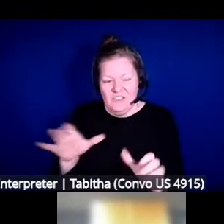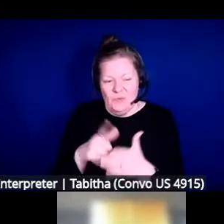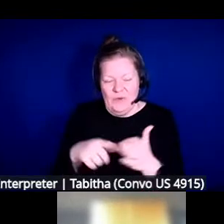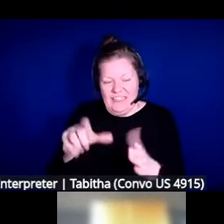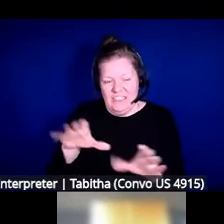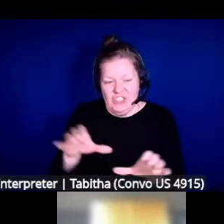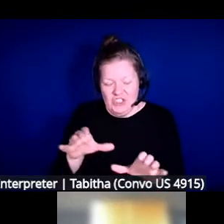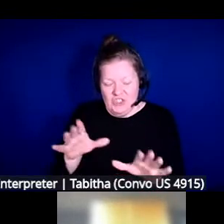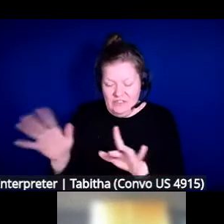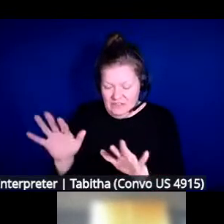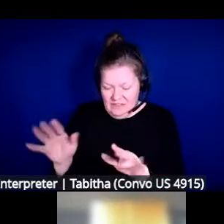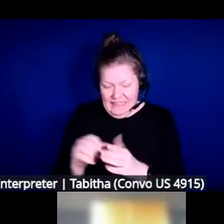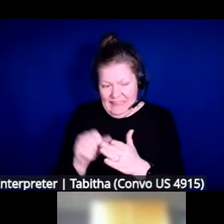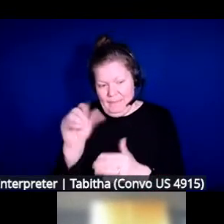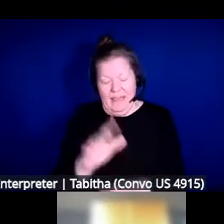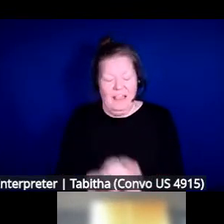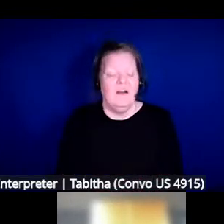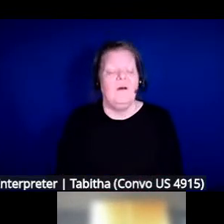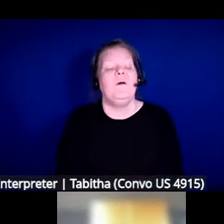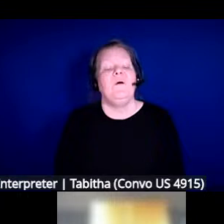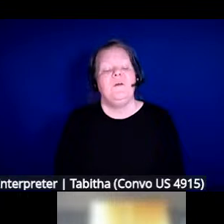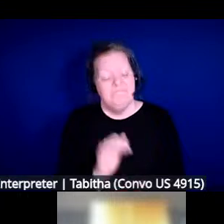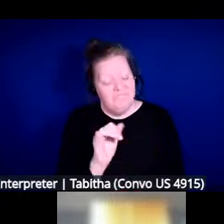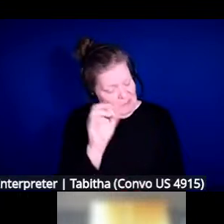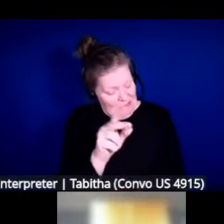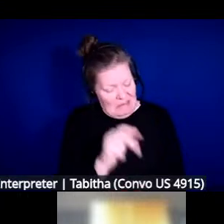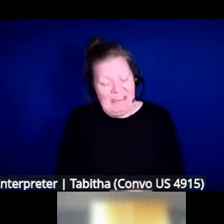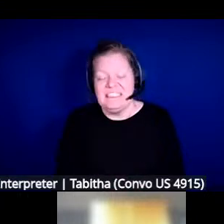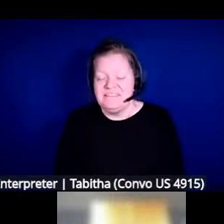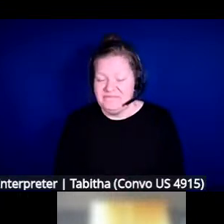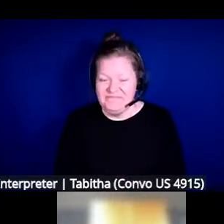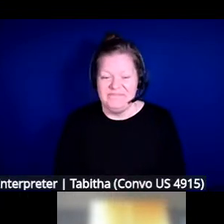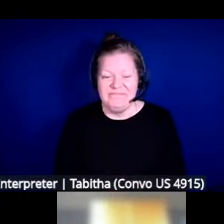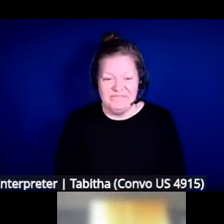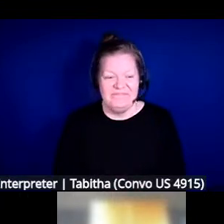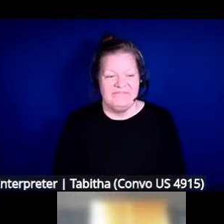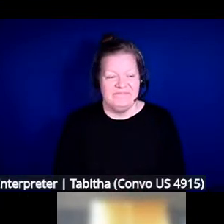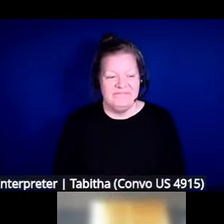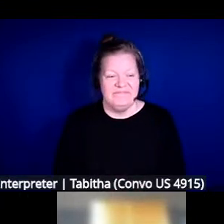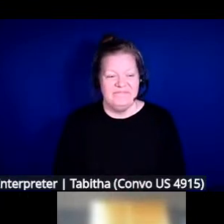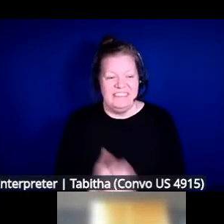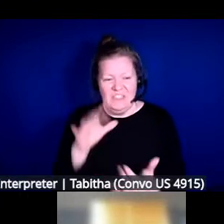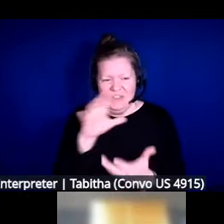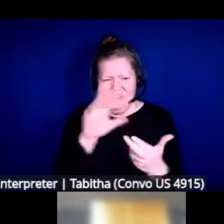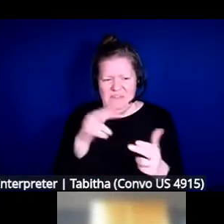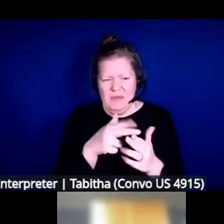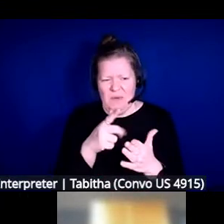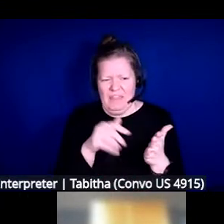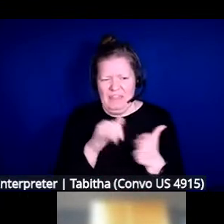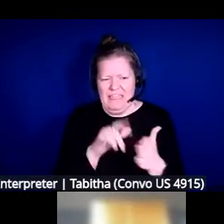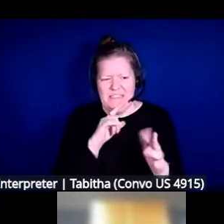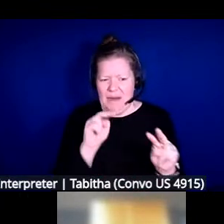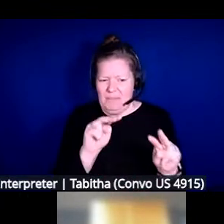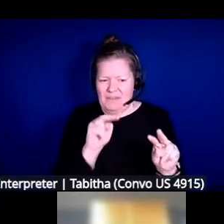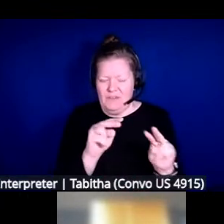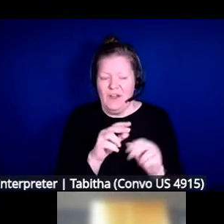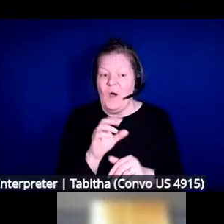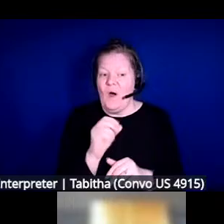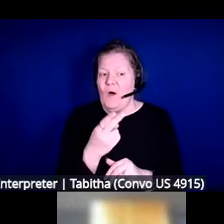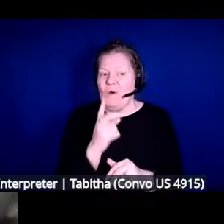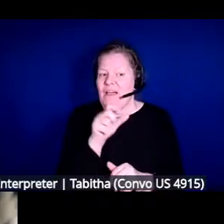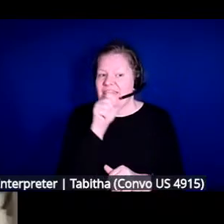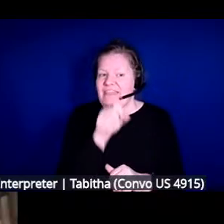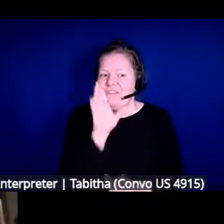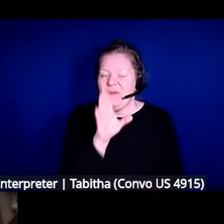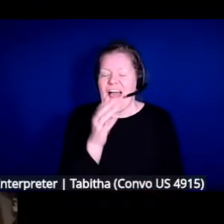to do to it and get it in the mail. oh, okay. Still confused about whatever that is, but I'm looking forward to Oh, it. but you're gonna love